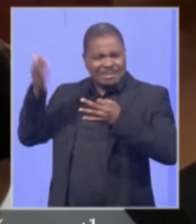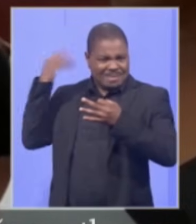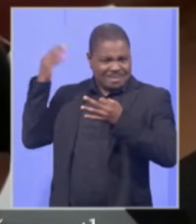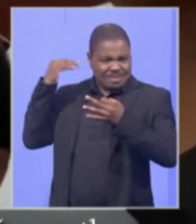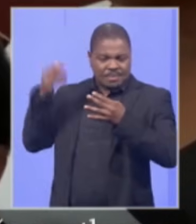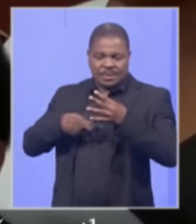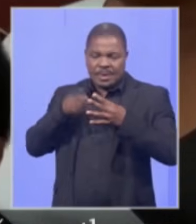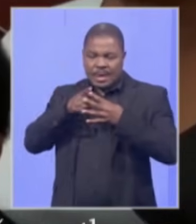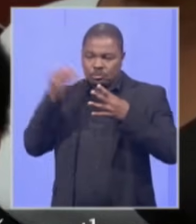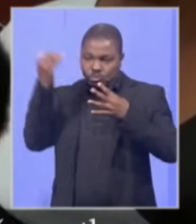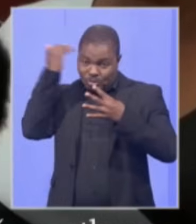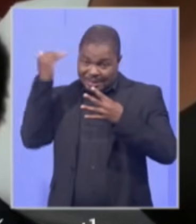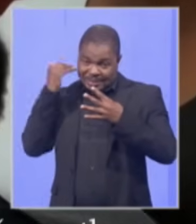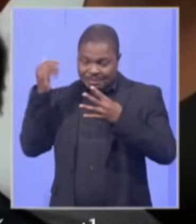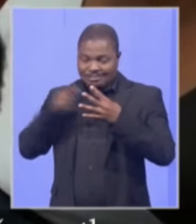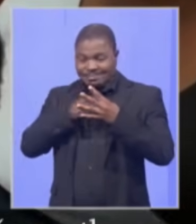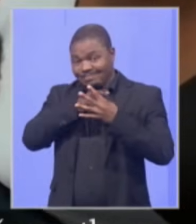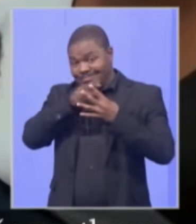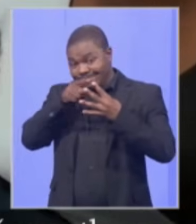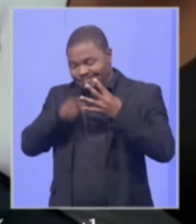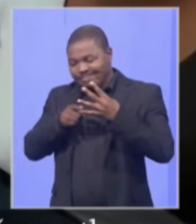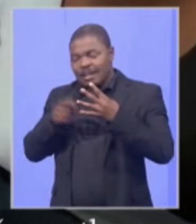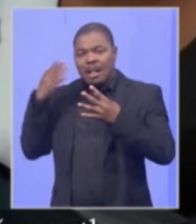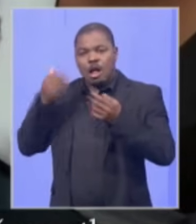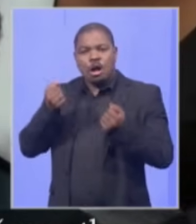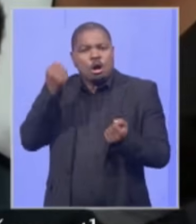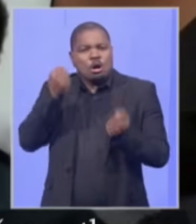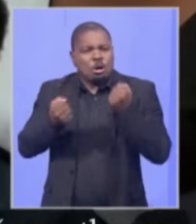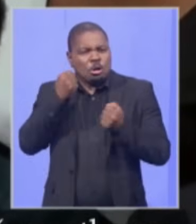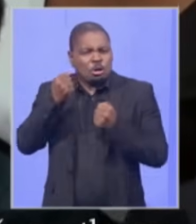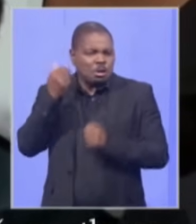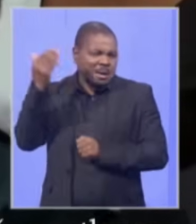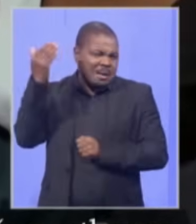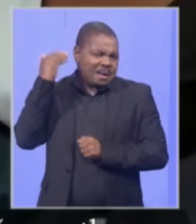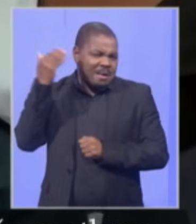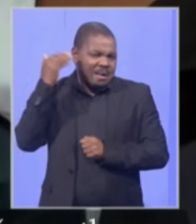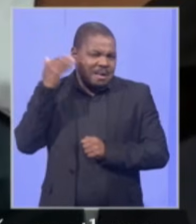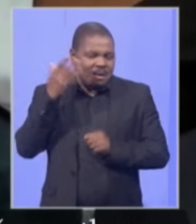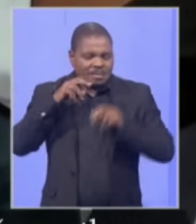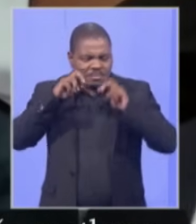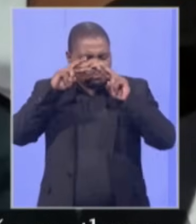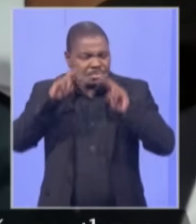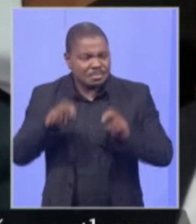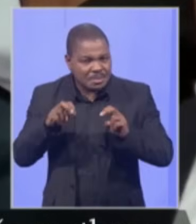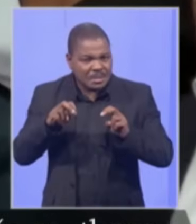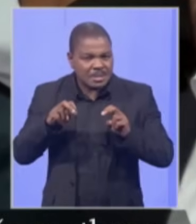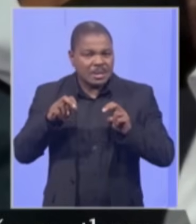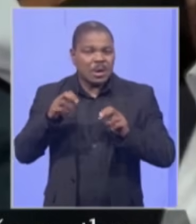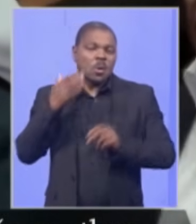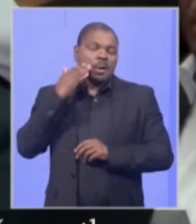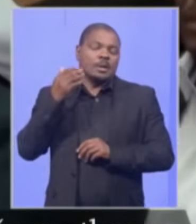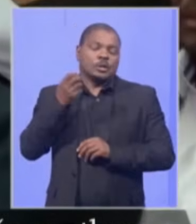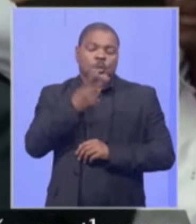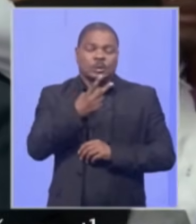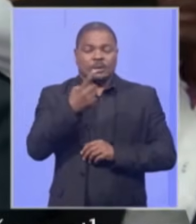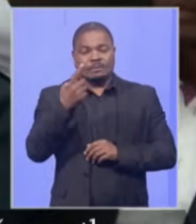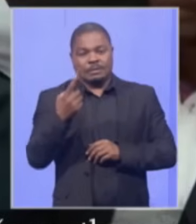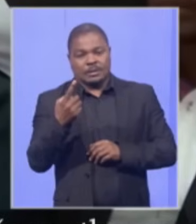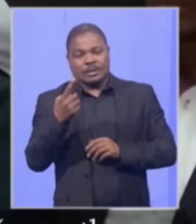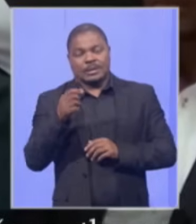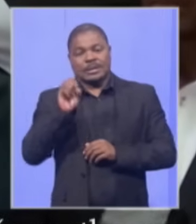magistrates, including the magistrate that presided over the initial inquest on the 21st of